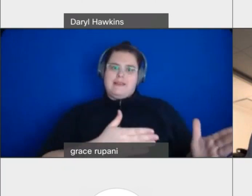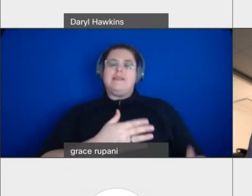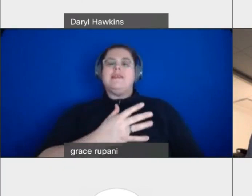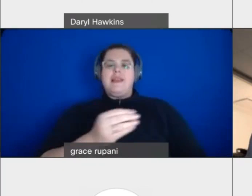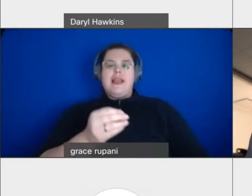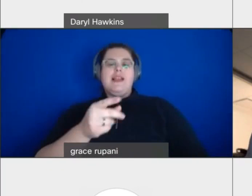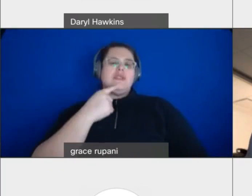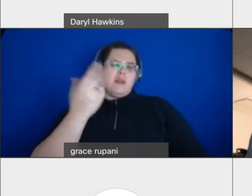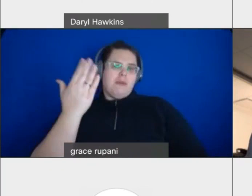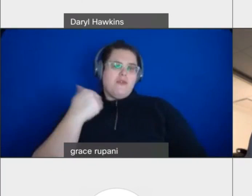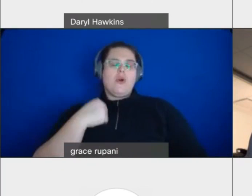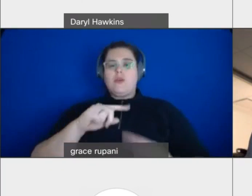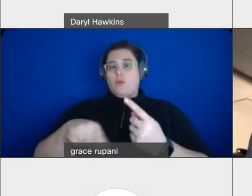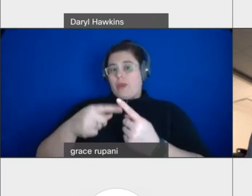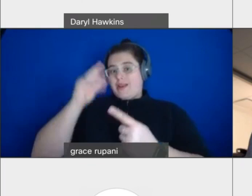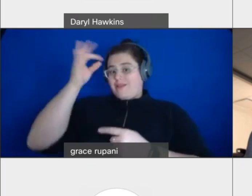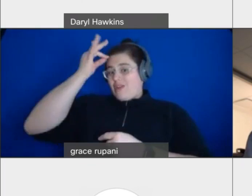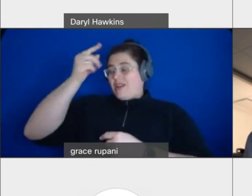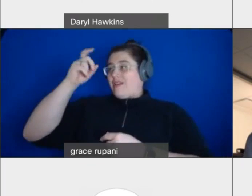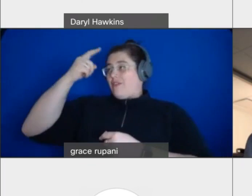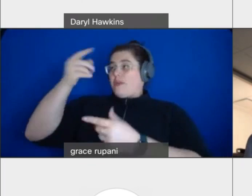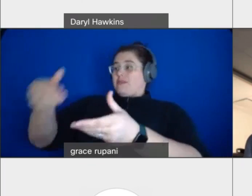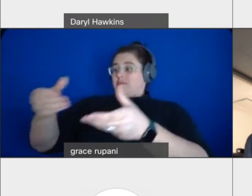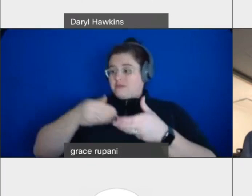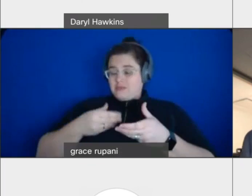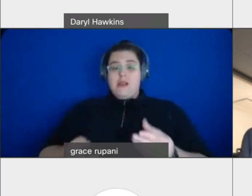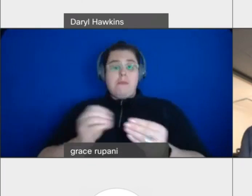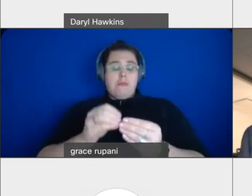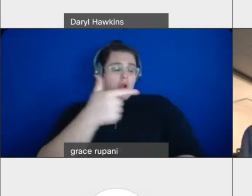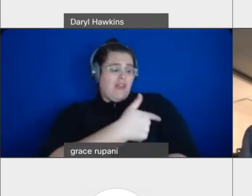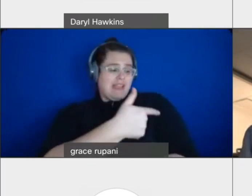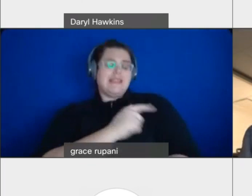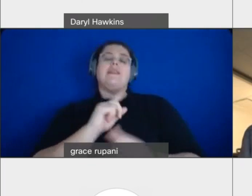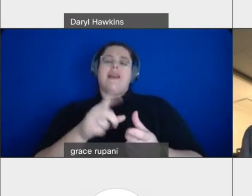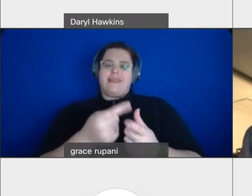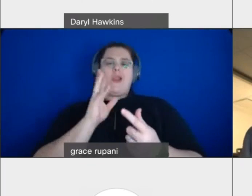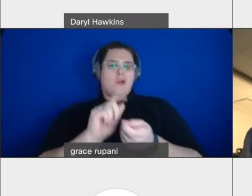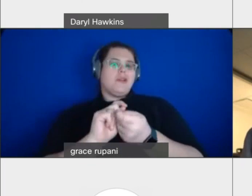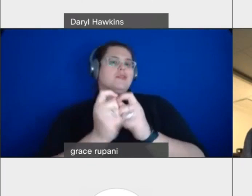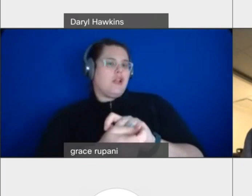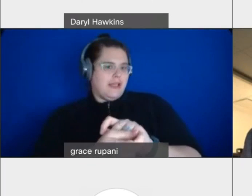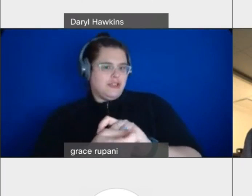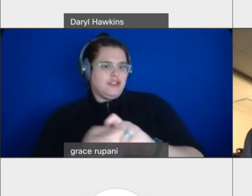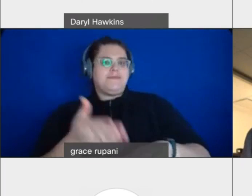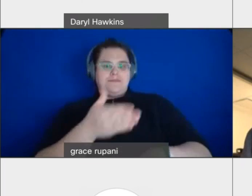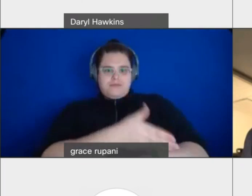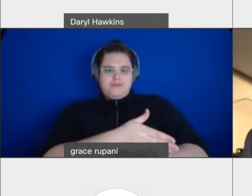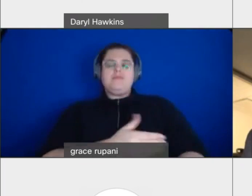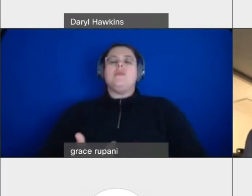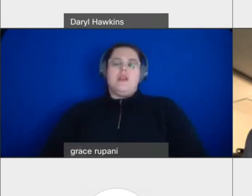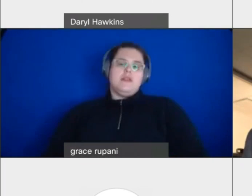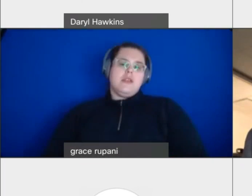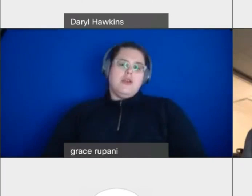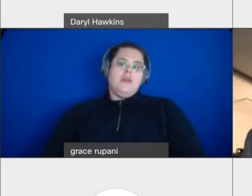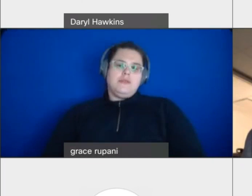be getting from the federal government. So there will be a little bit of, I guess,